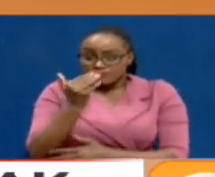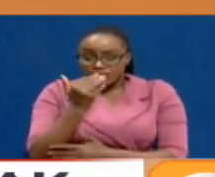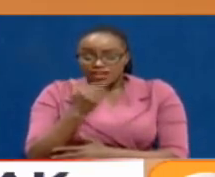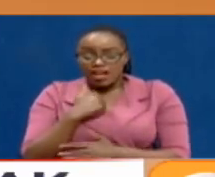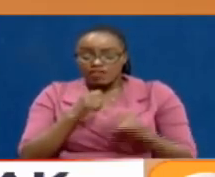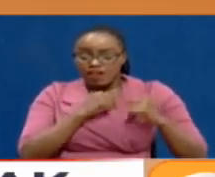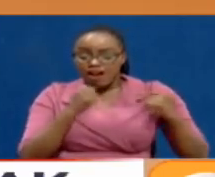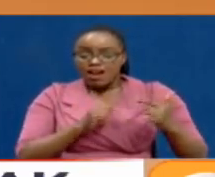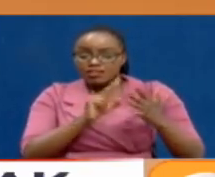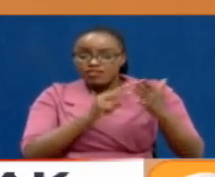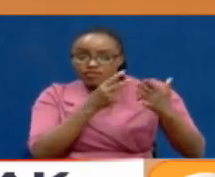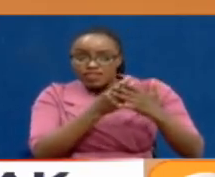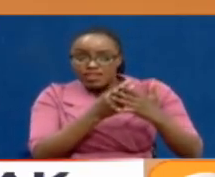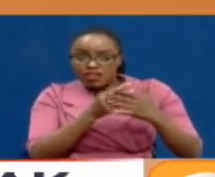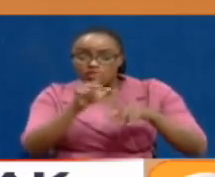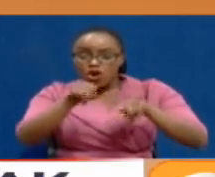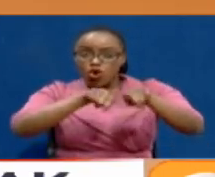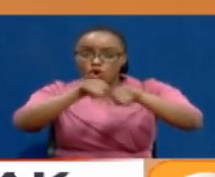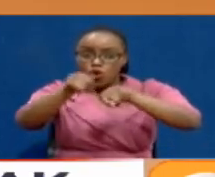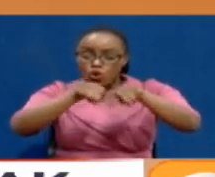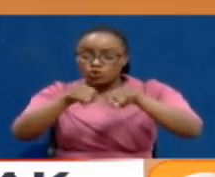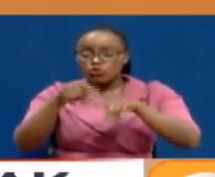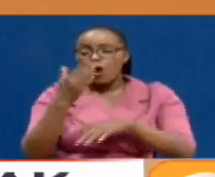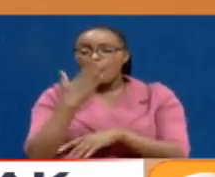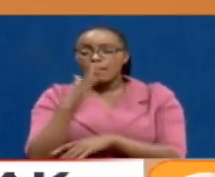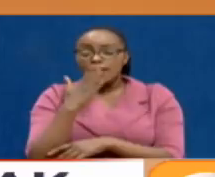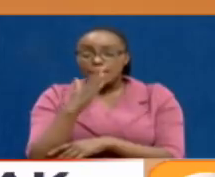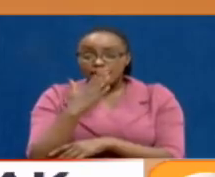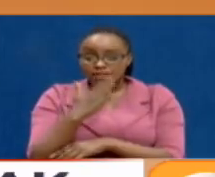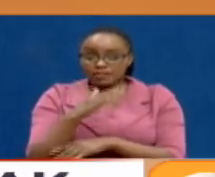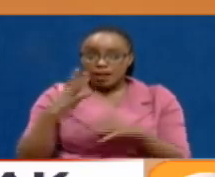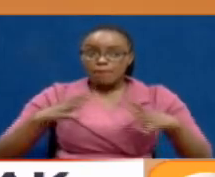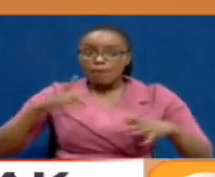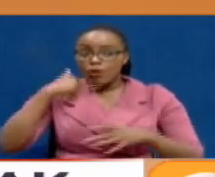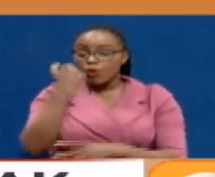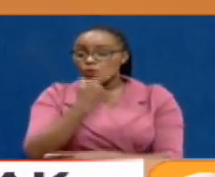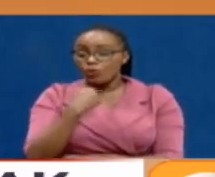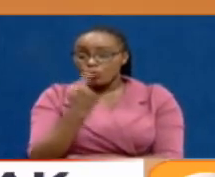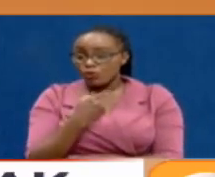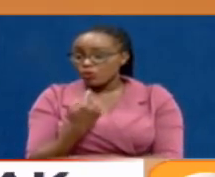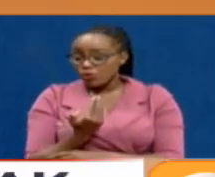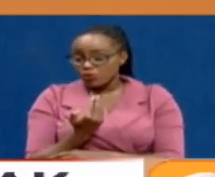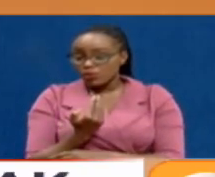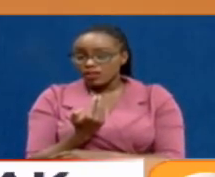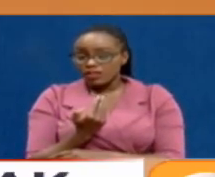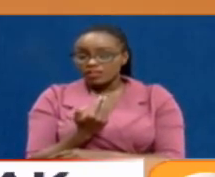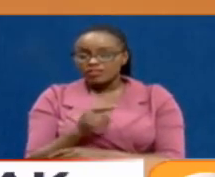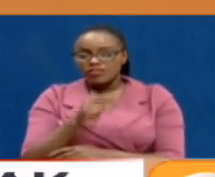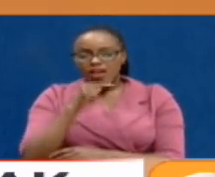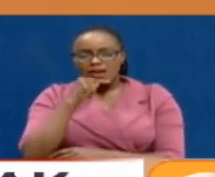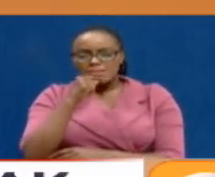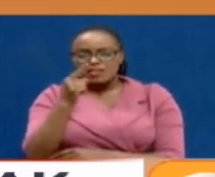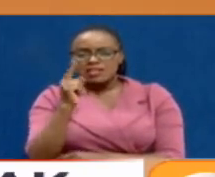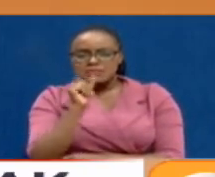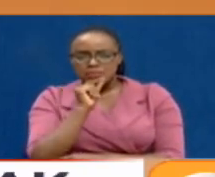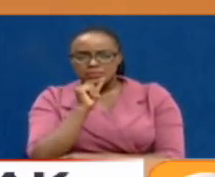failure, people who have uncontrolled diabetes, people who have, as I mentioned,